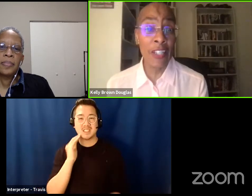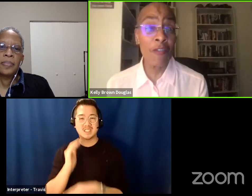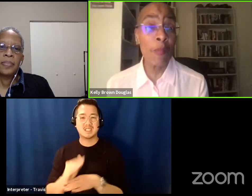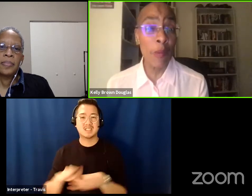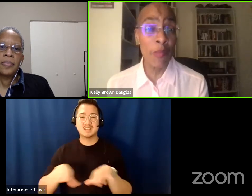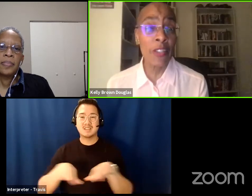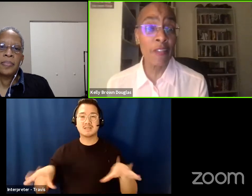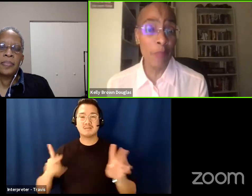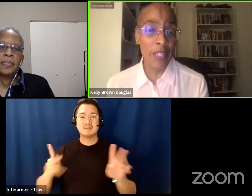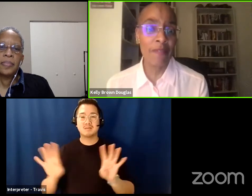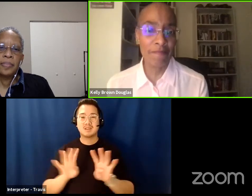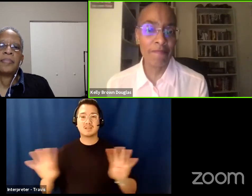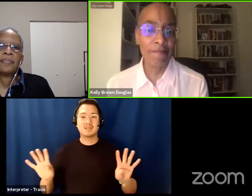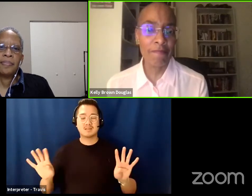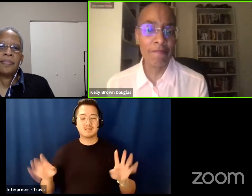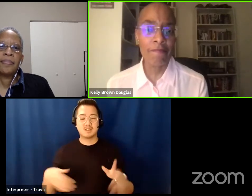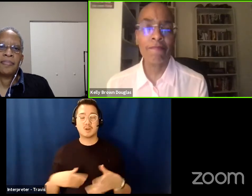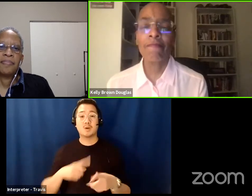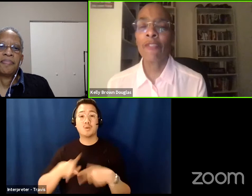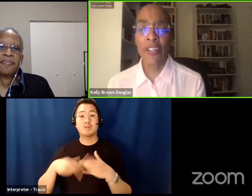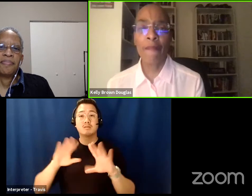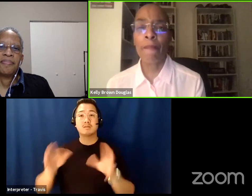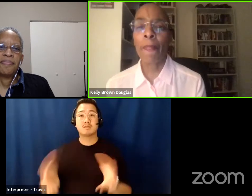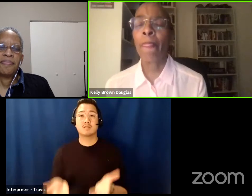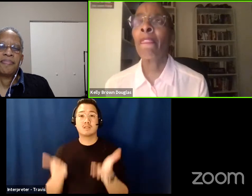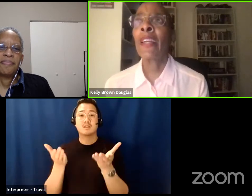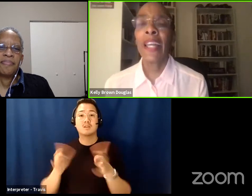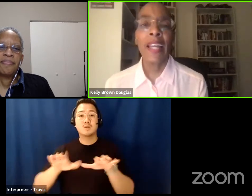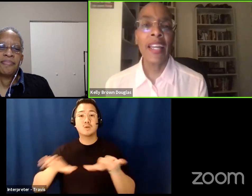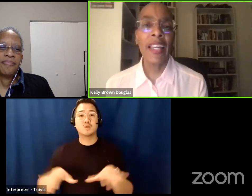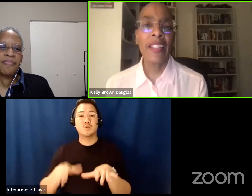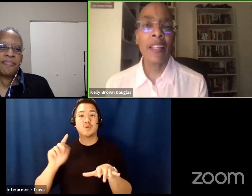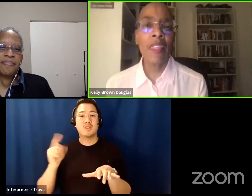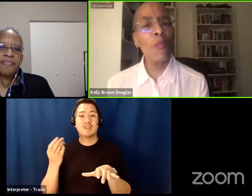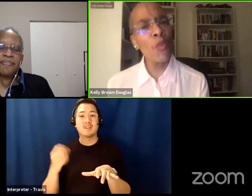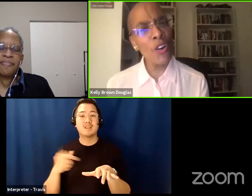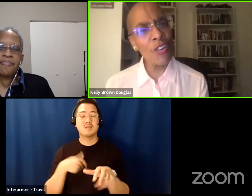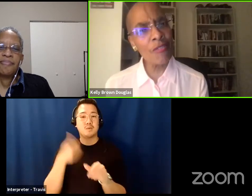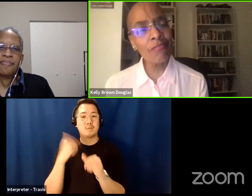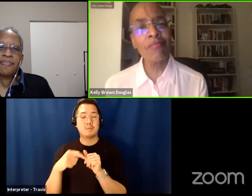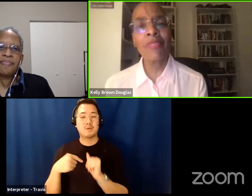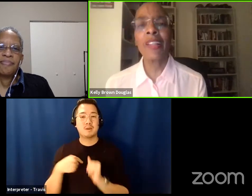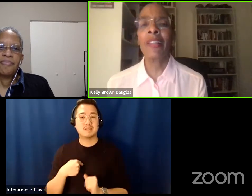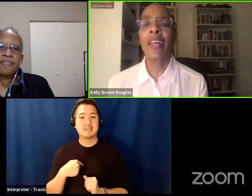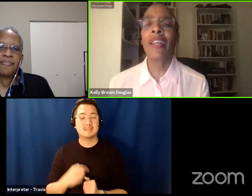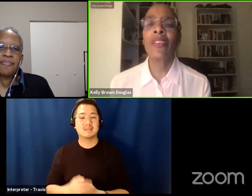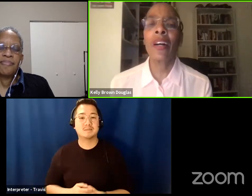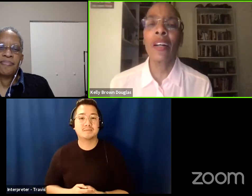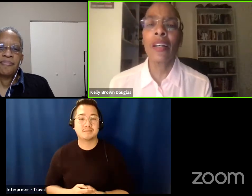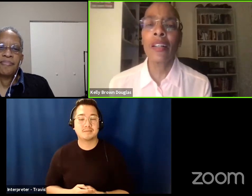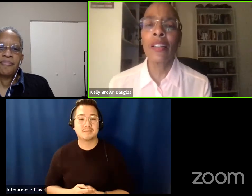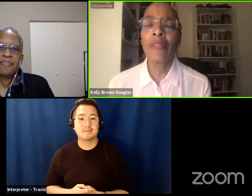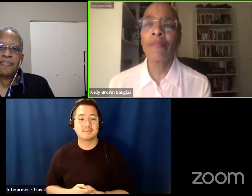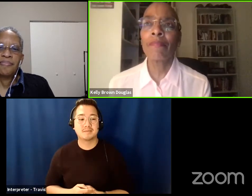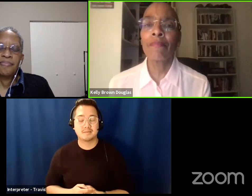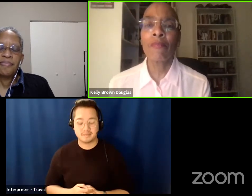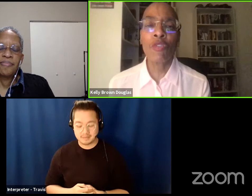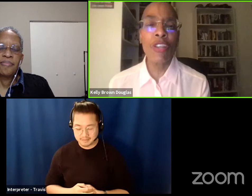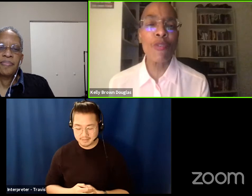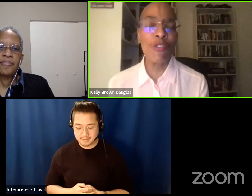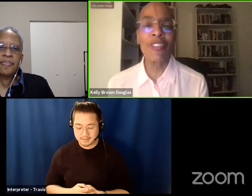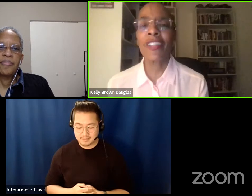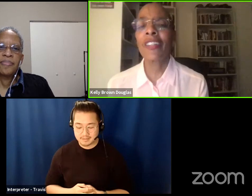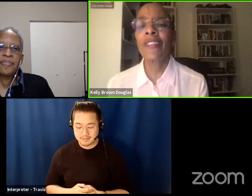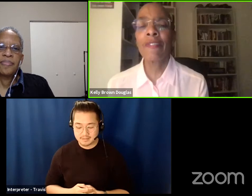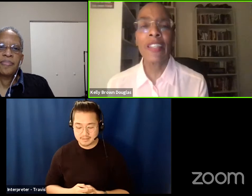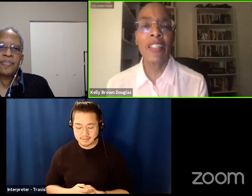this in remembrance of me. Mm-hmm. All right. And that word, that